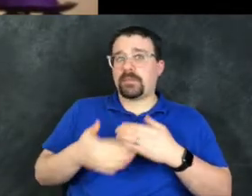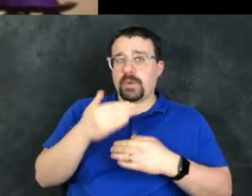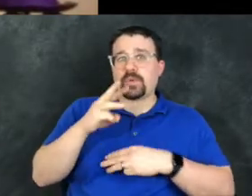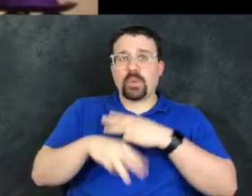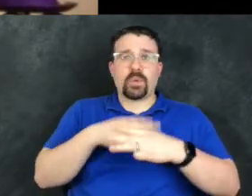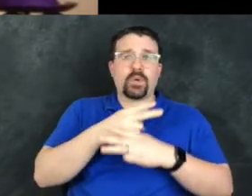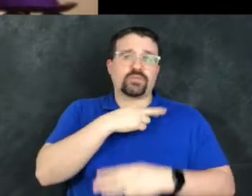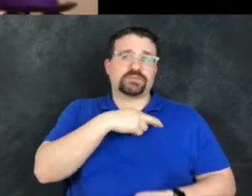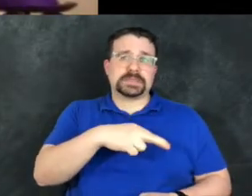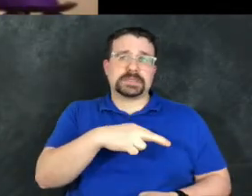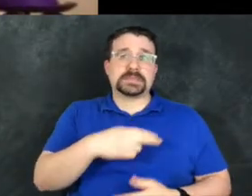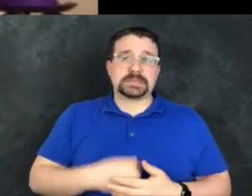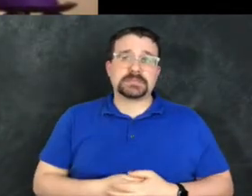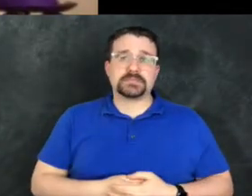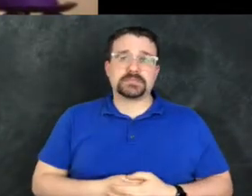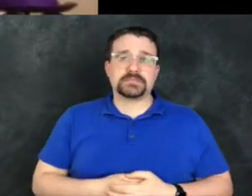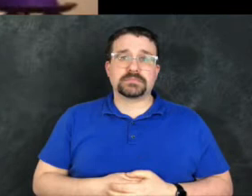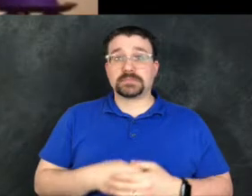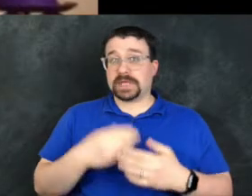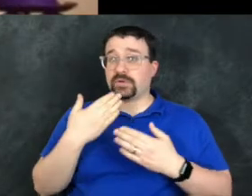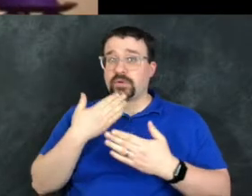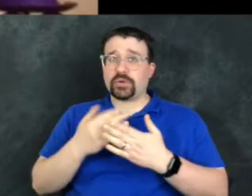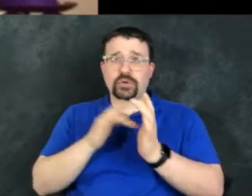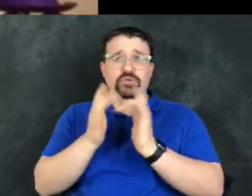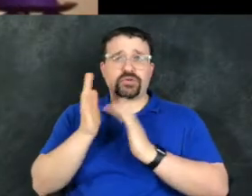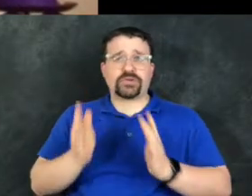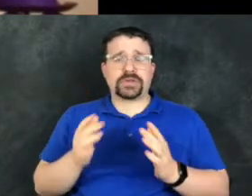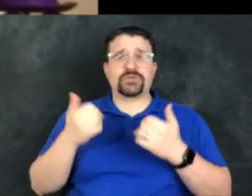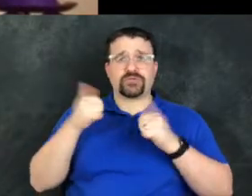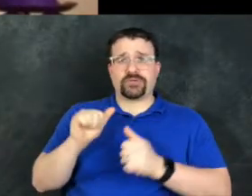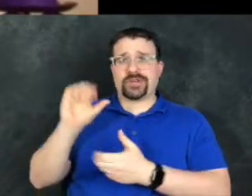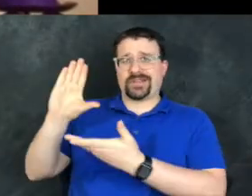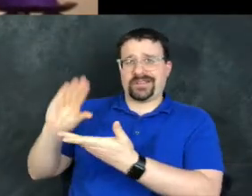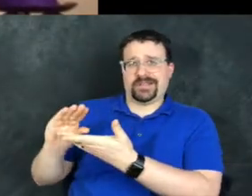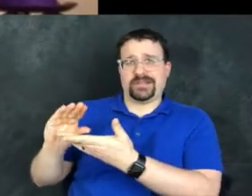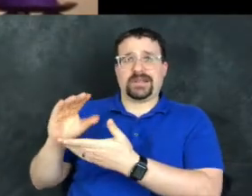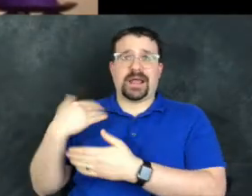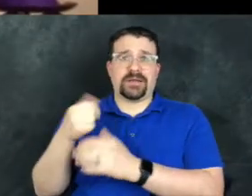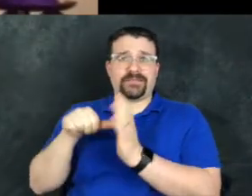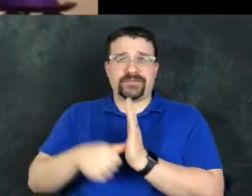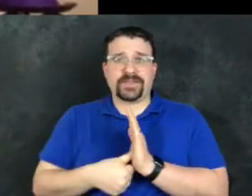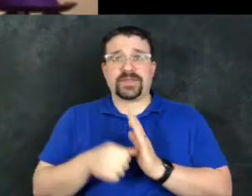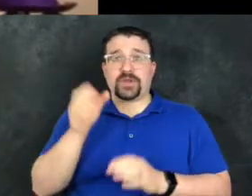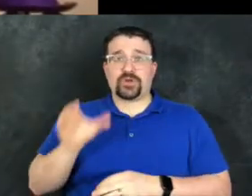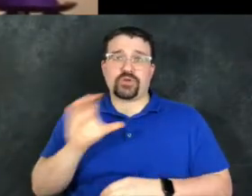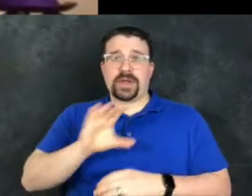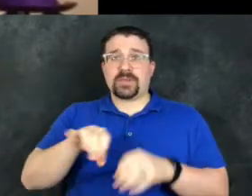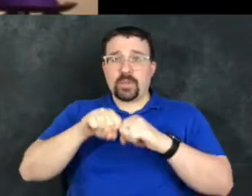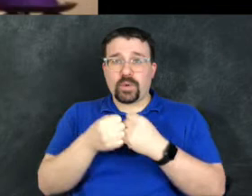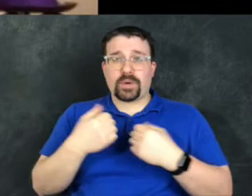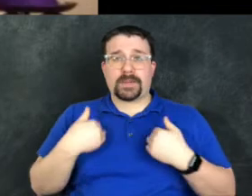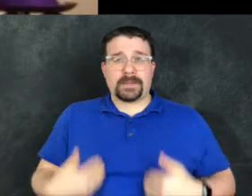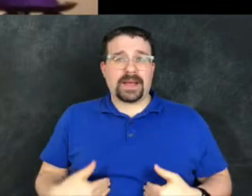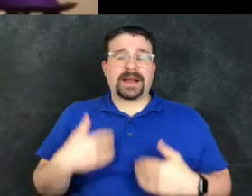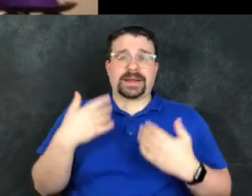to most world religions. Even good Christians seek to minimize our emphasis on Christ's